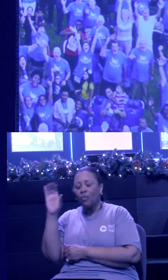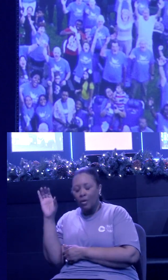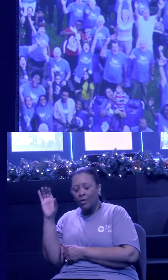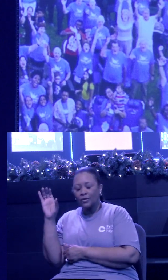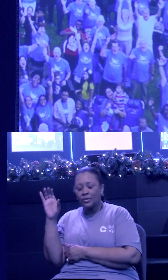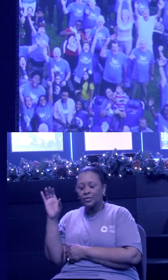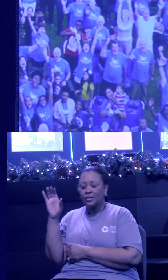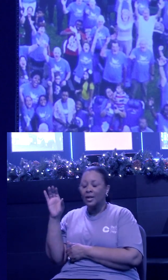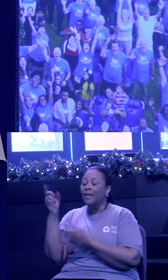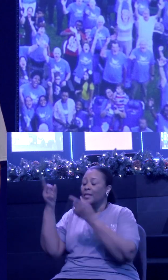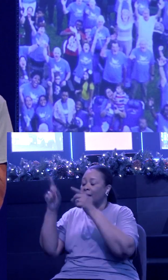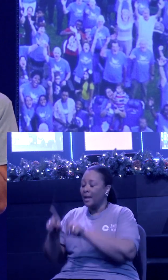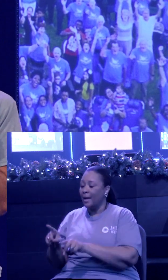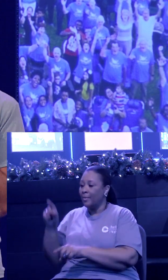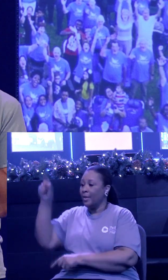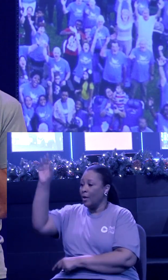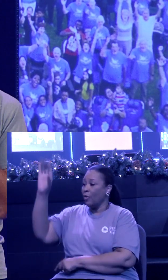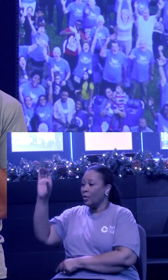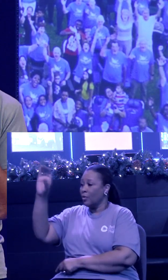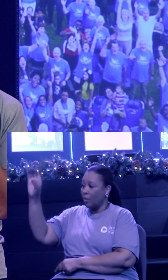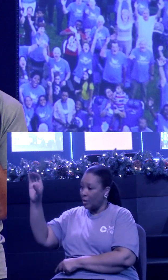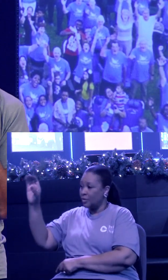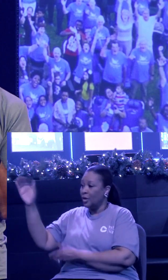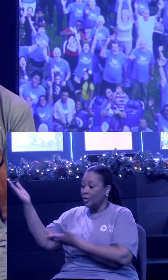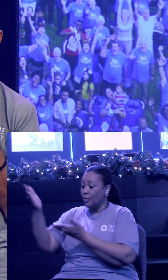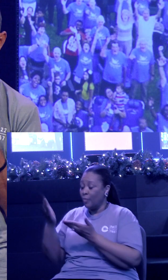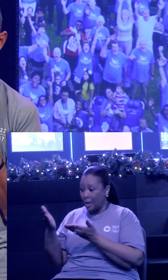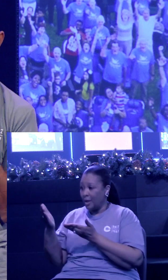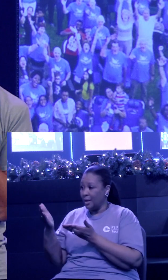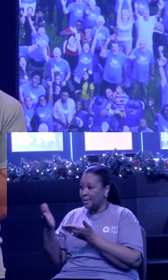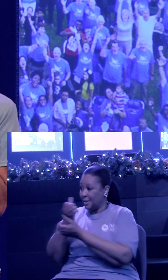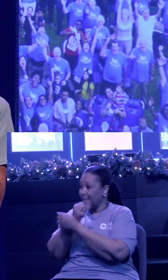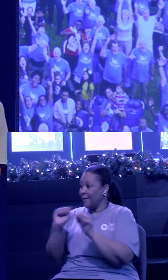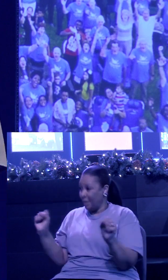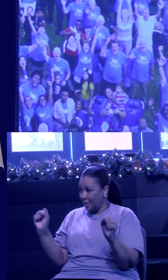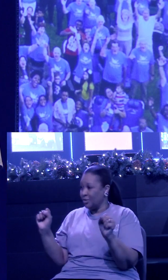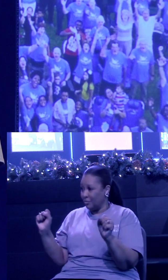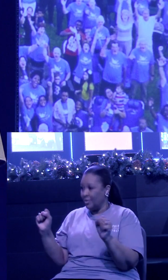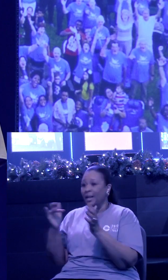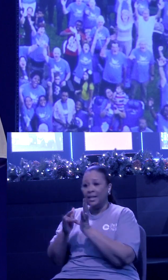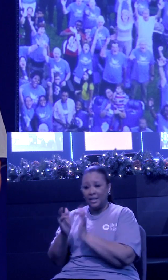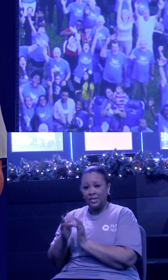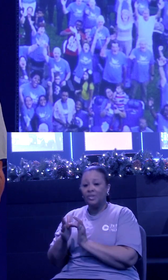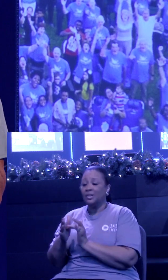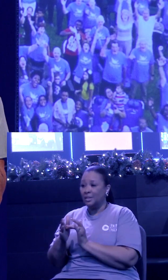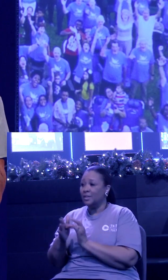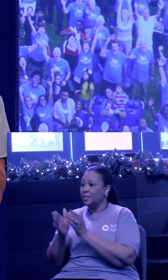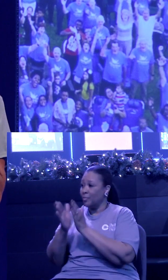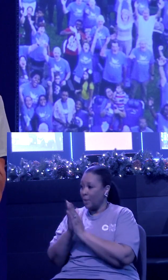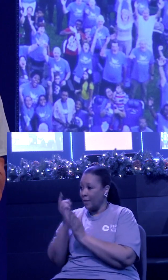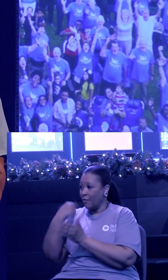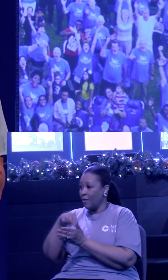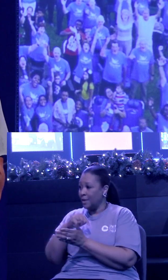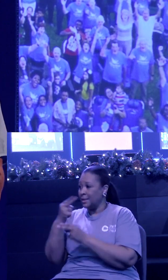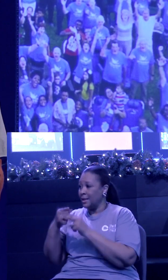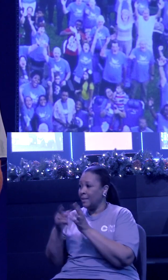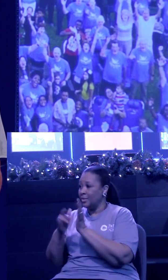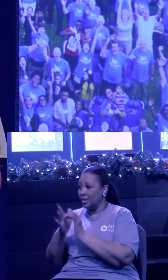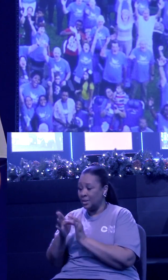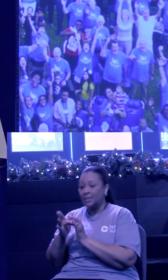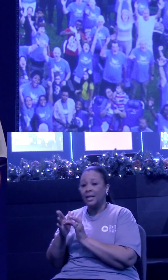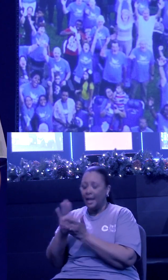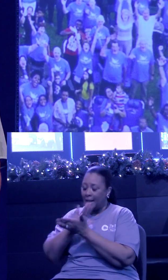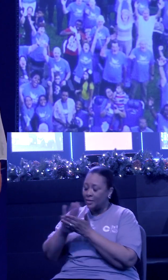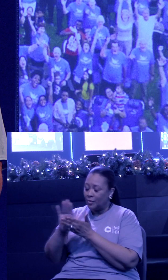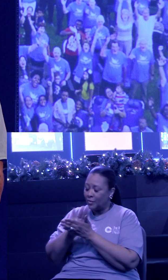victory that took place on the cross to bring us back to you, the price Jesus paid. God, hear our prayers now as we thank you for those, as we repent of